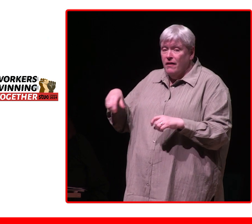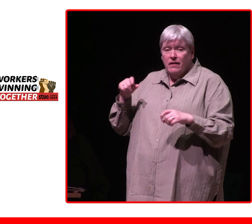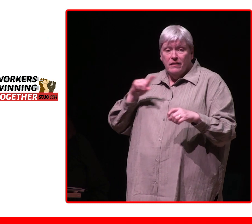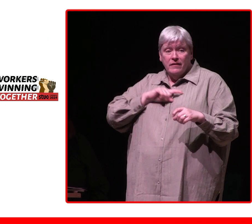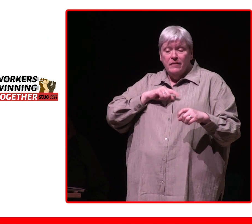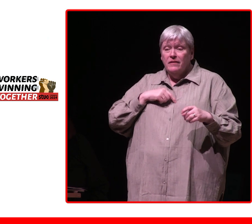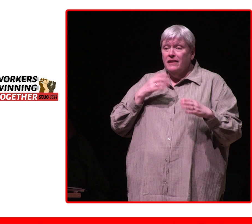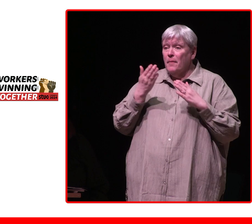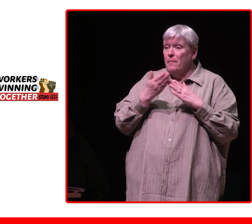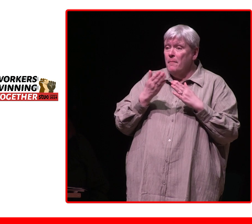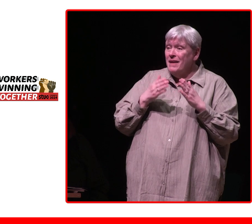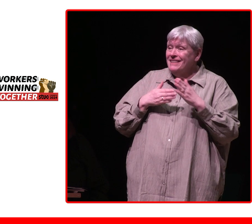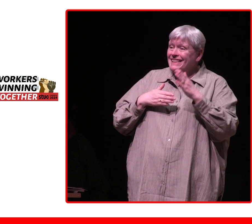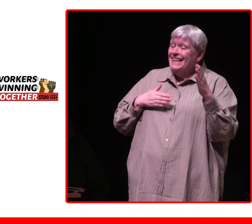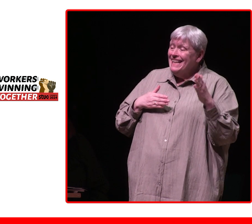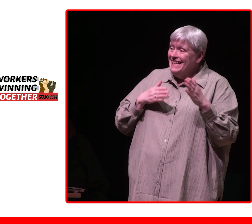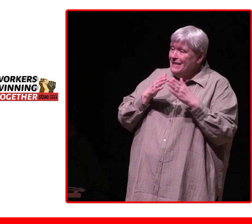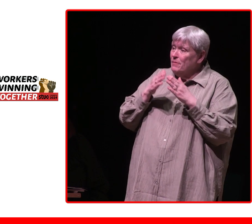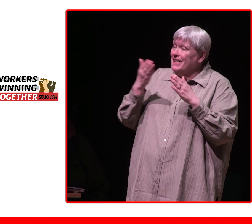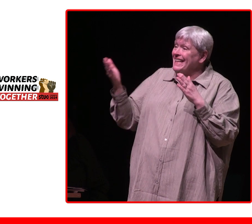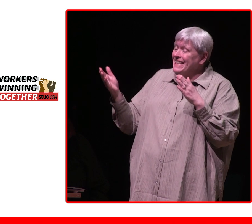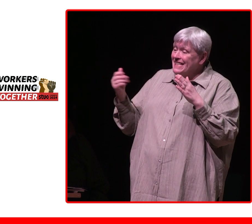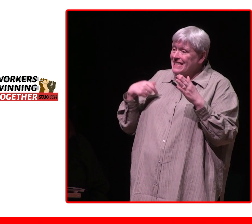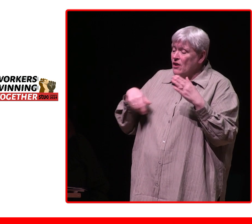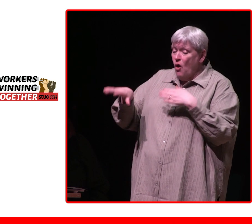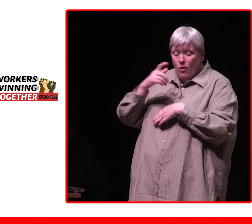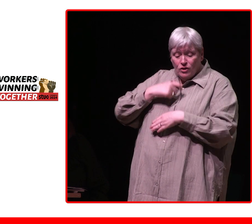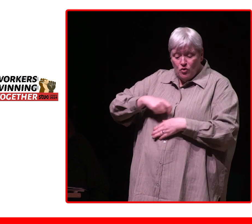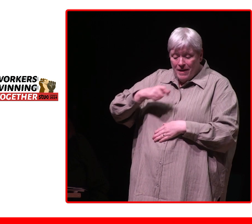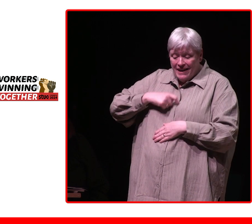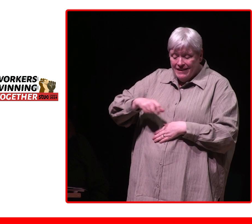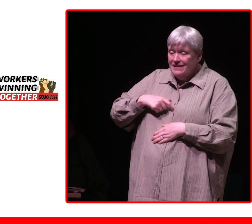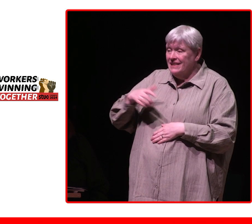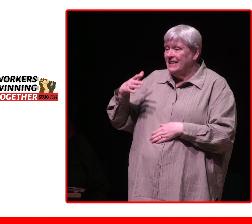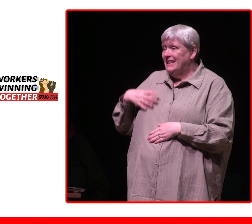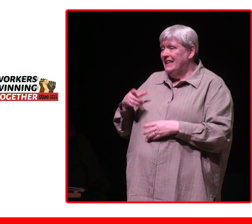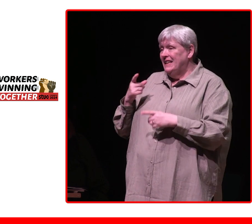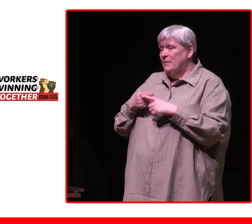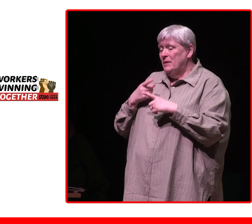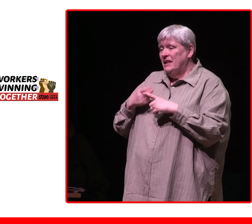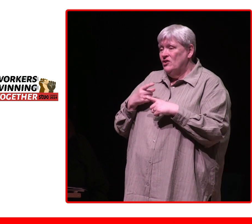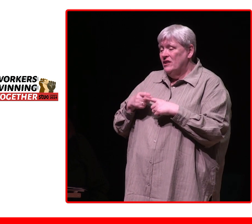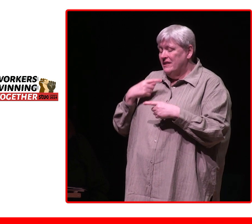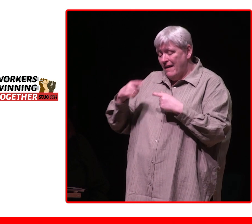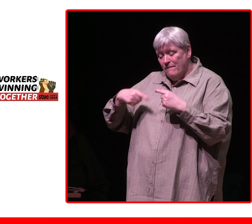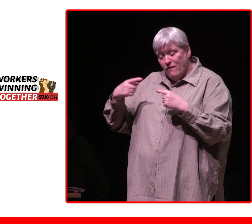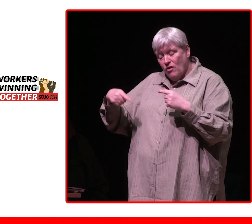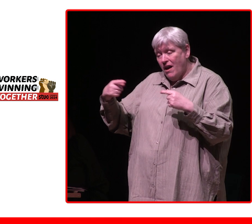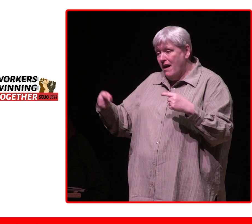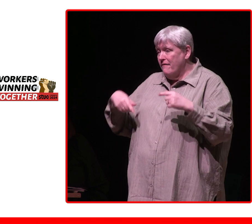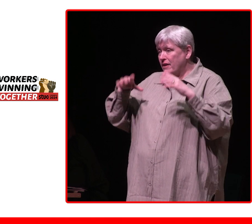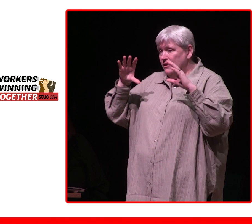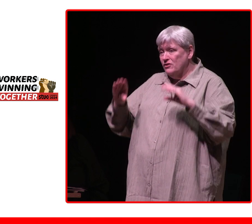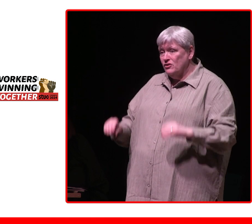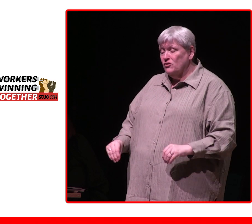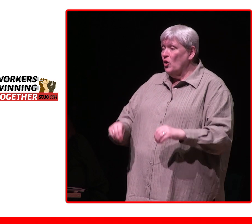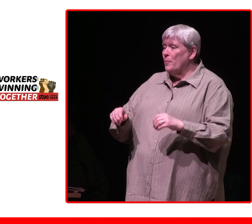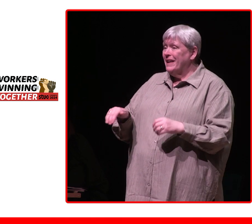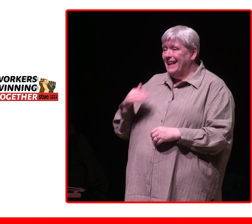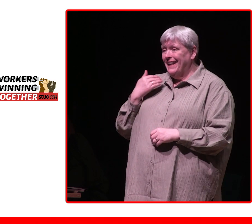Middle East, and indeed for the sake of whole humanity, we need an immediate and permanent ceasefire and an end to the